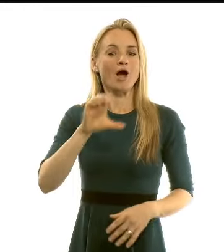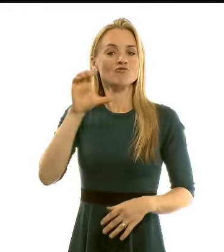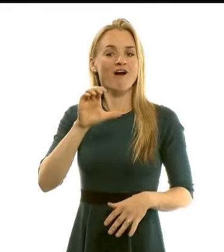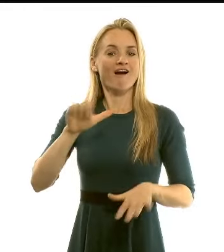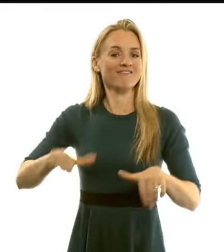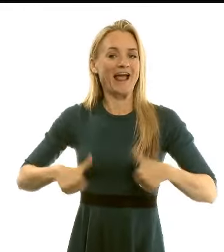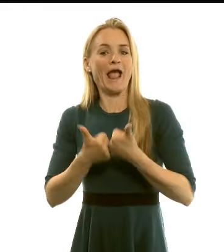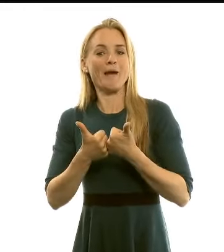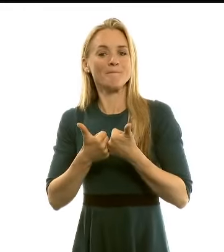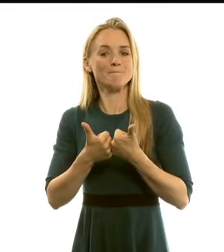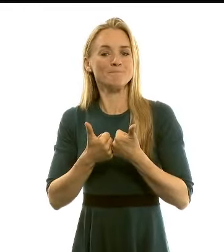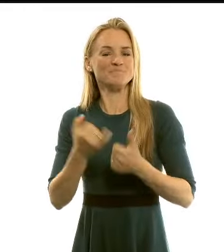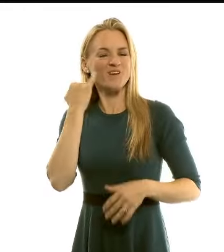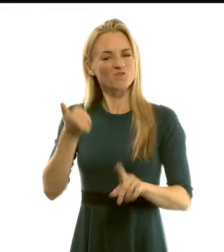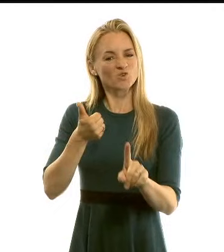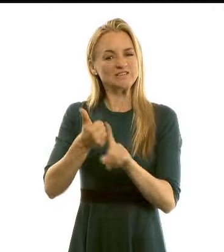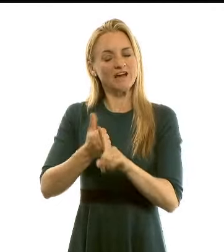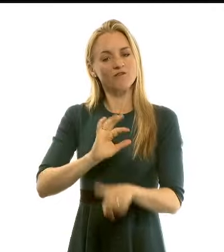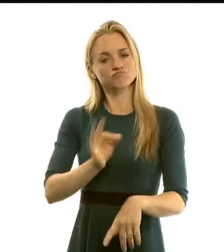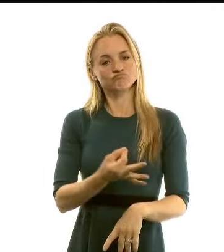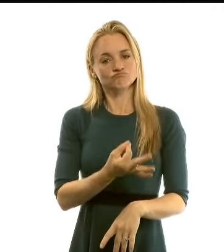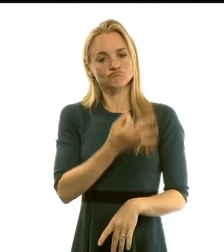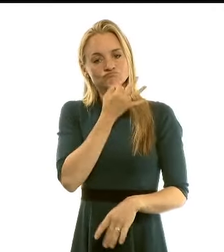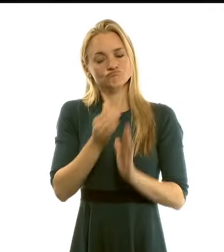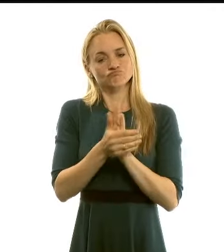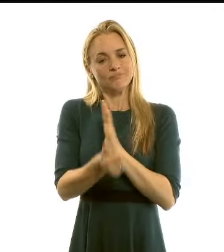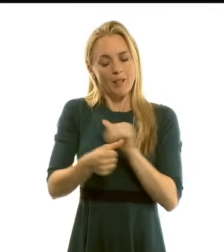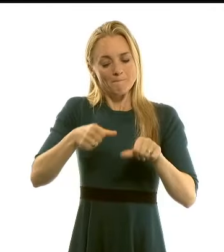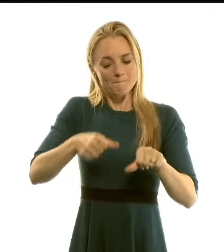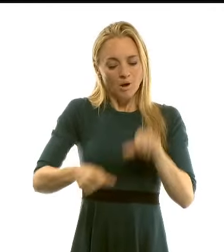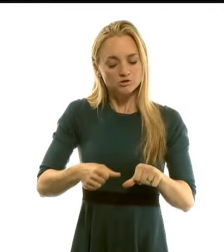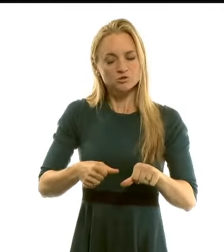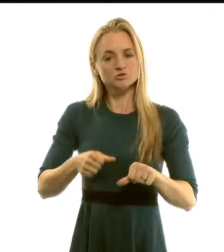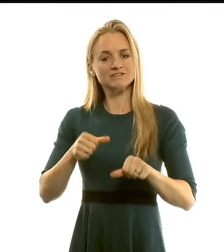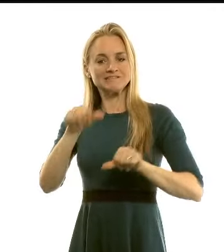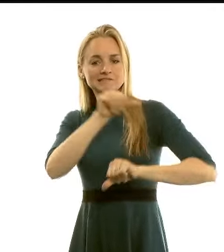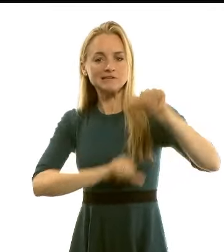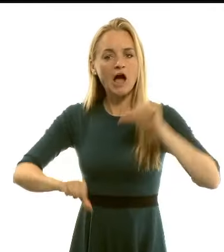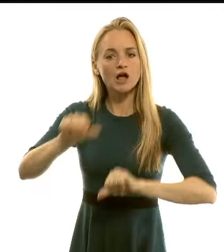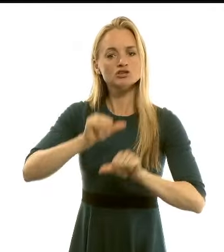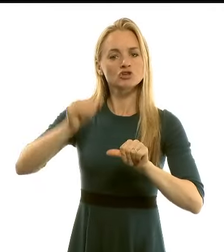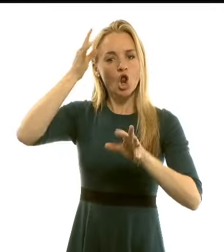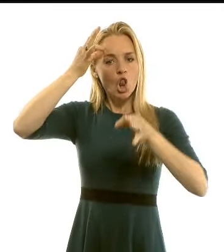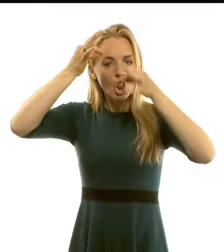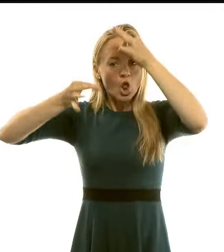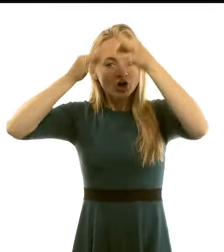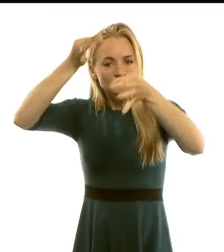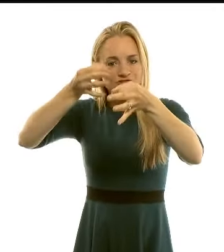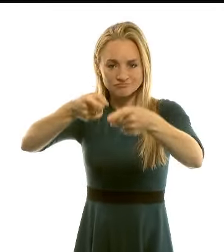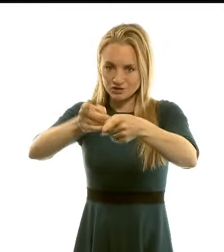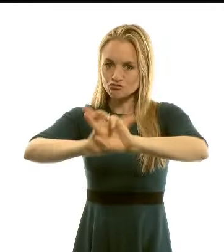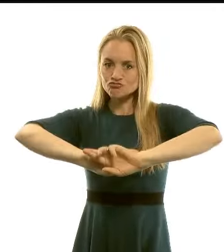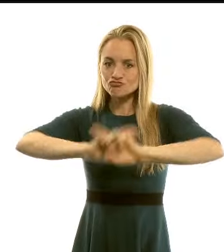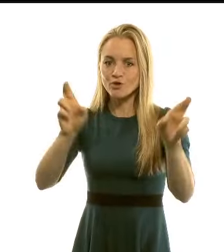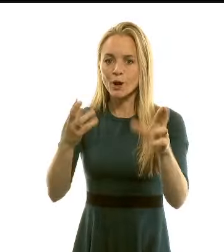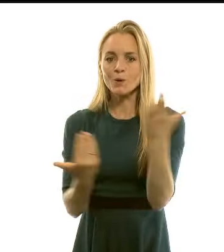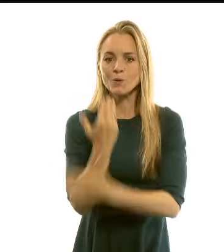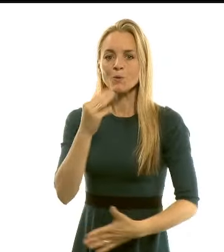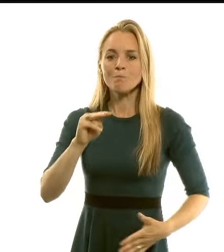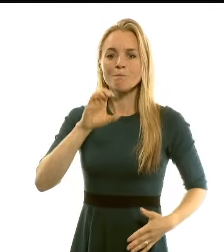question, but if you're oozing with science, puzzle and logic skills, then listen up. The new LEGO Bricktales game will include a selection of